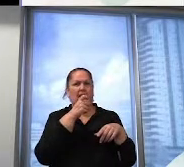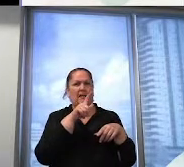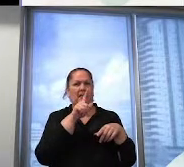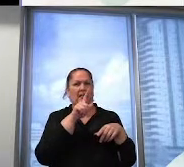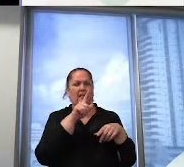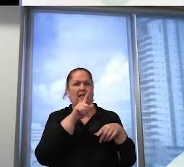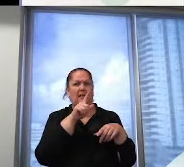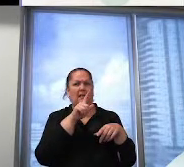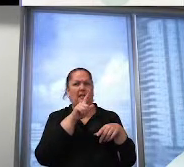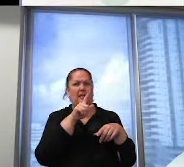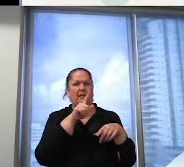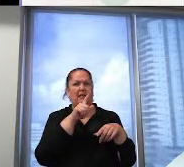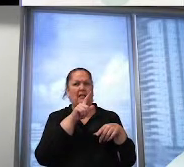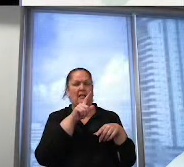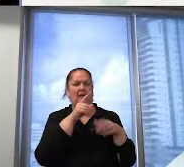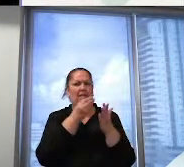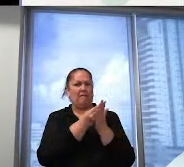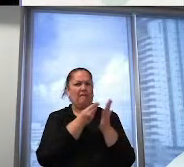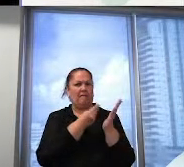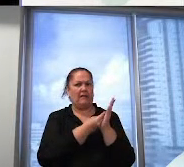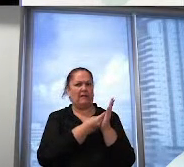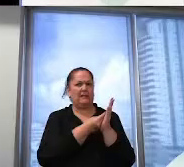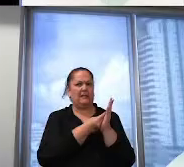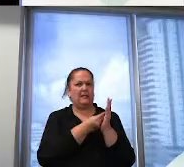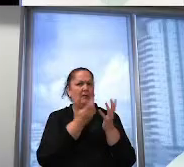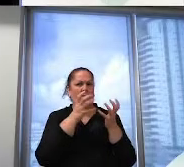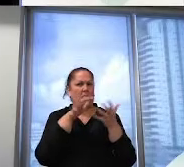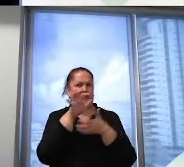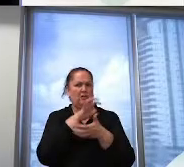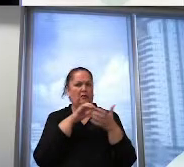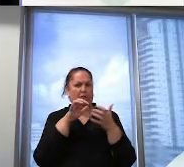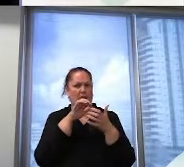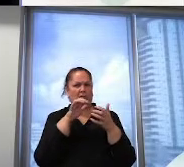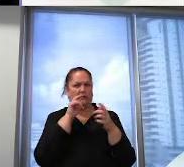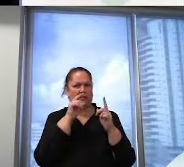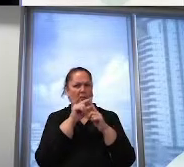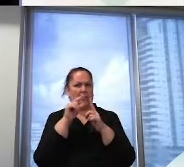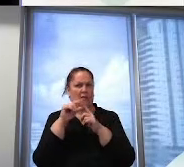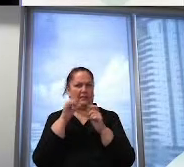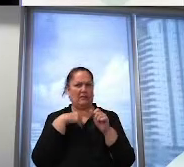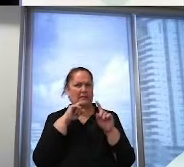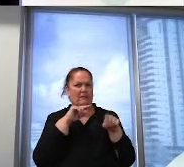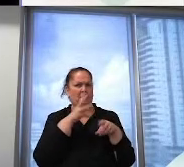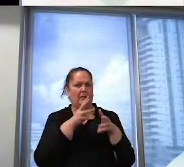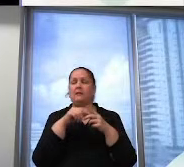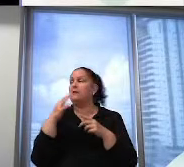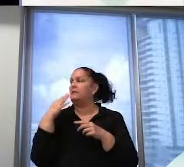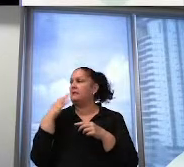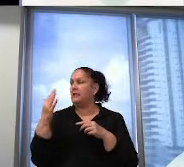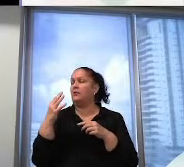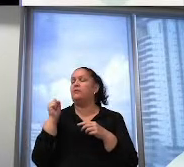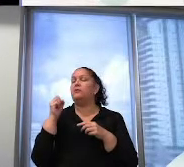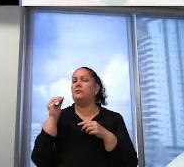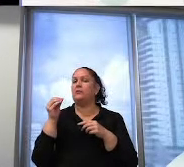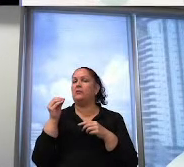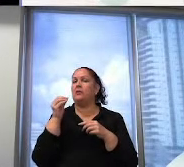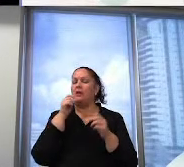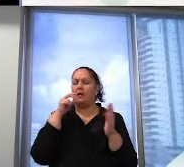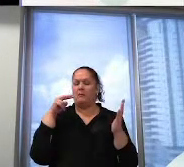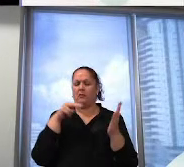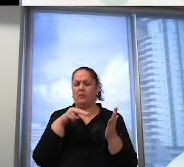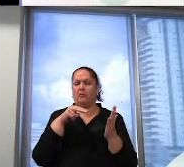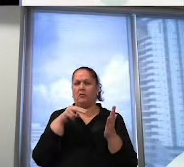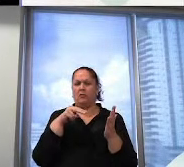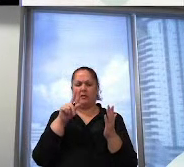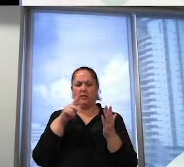capital. Right, this is just basically a federal funded versus capital. We don't want to confuse the terms. That's why I'm answering this way. Yeah, thank you. So,